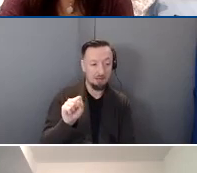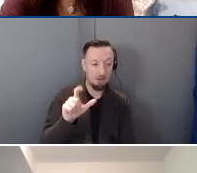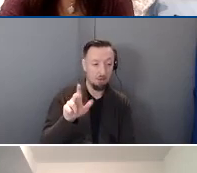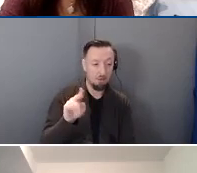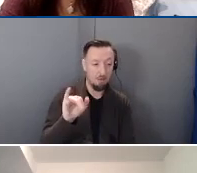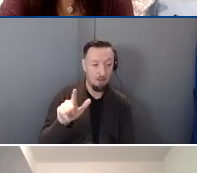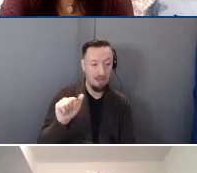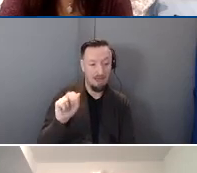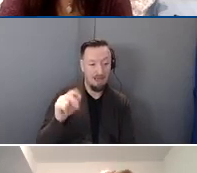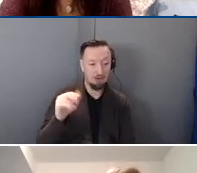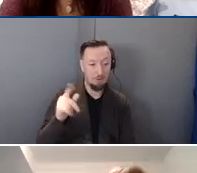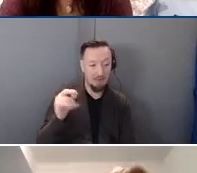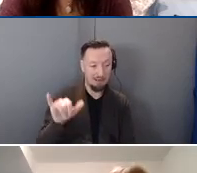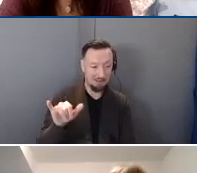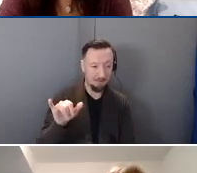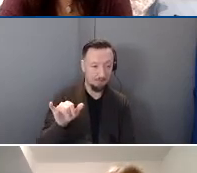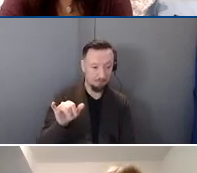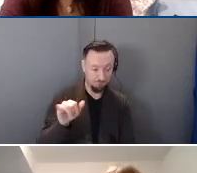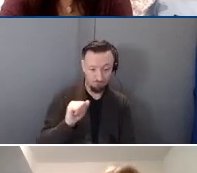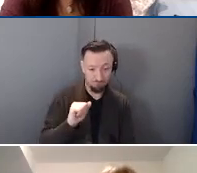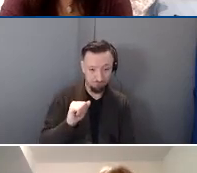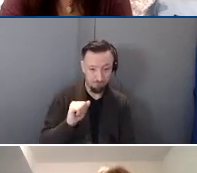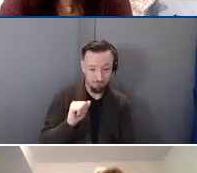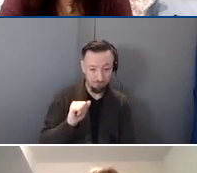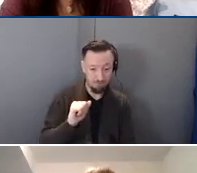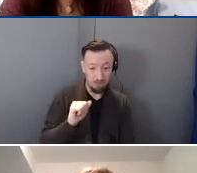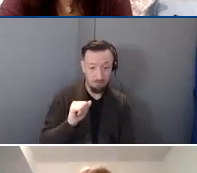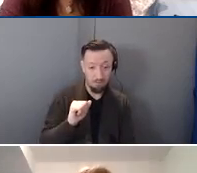or recurrent cornication of the aorta.